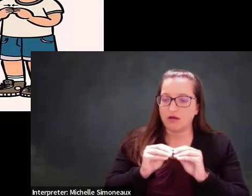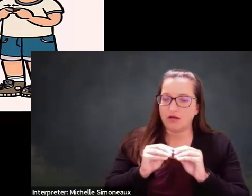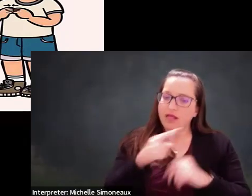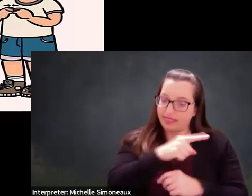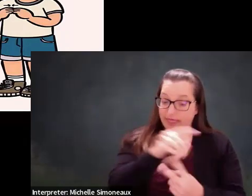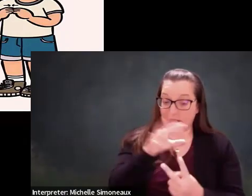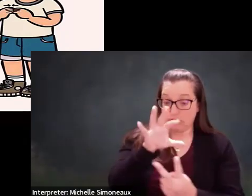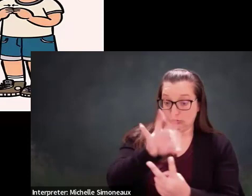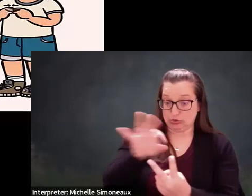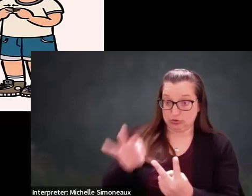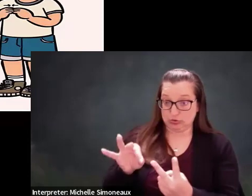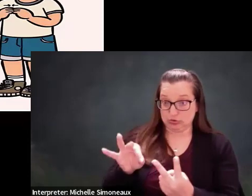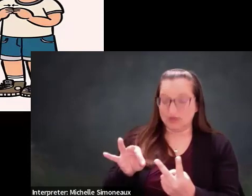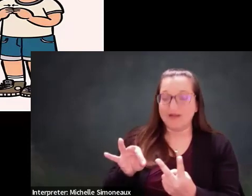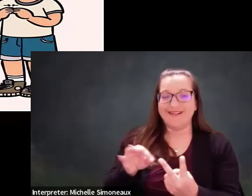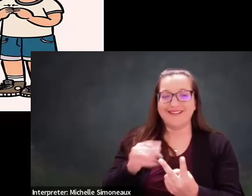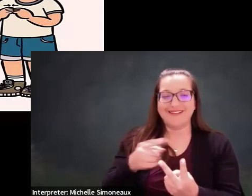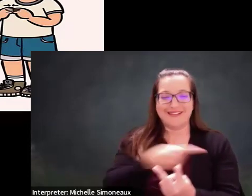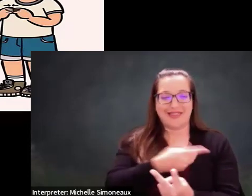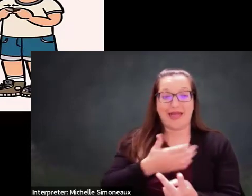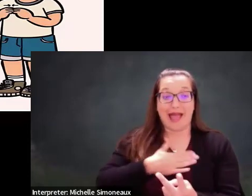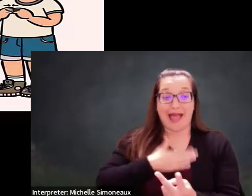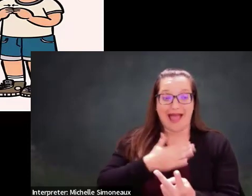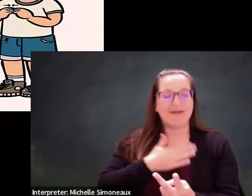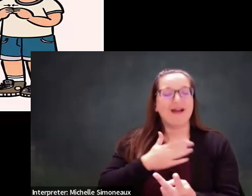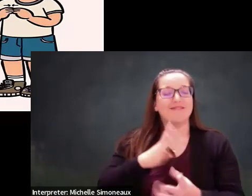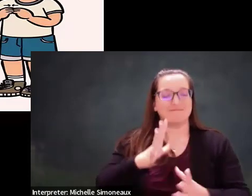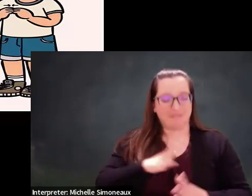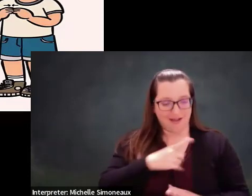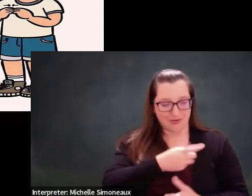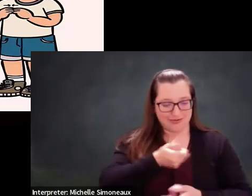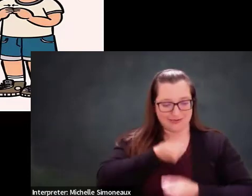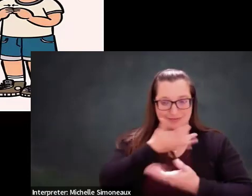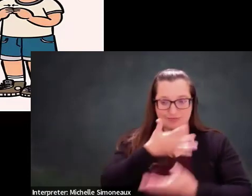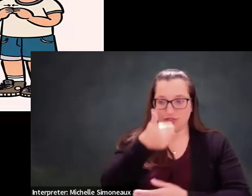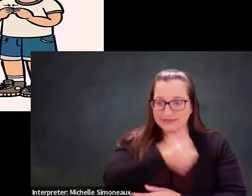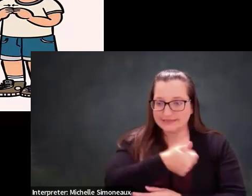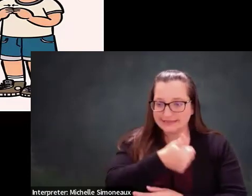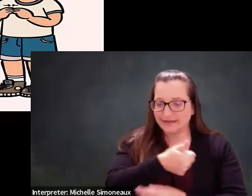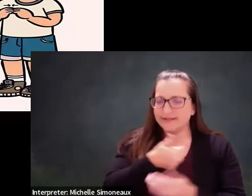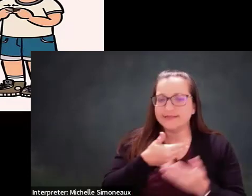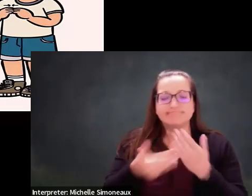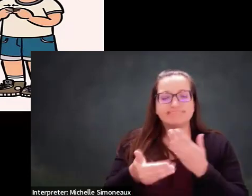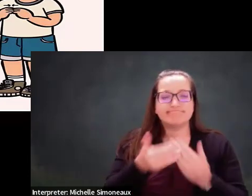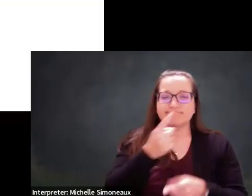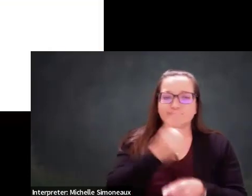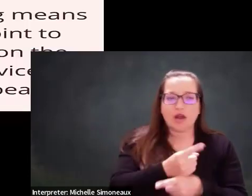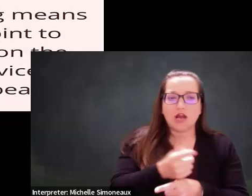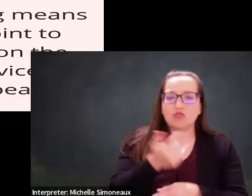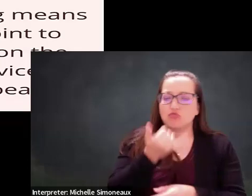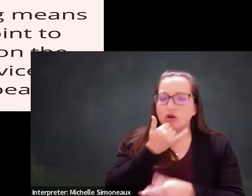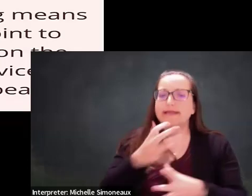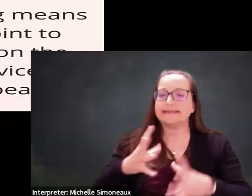that they are, you know, expressing themselves and putting themselves out there and whether it's right or wrong and accepting that.